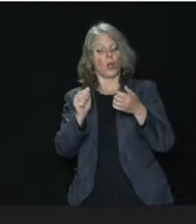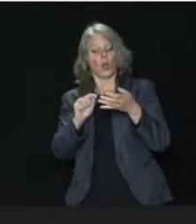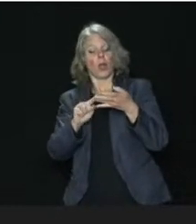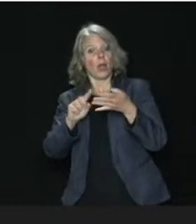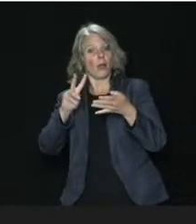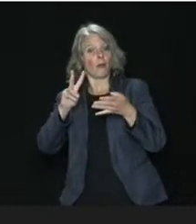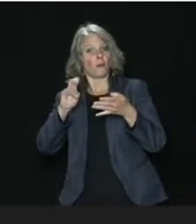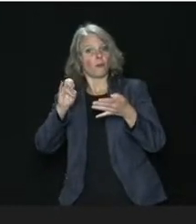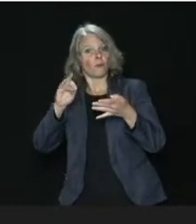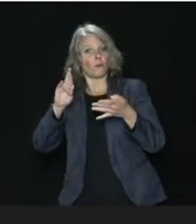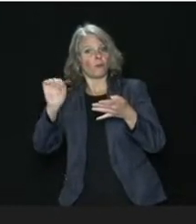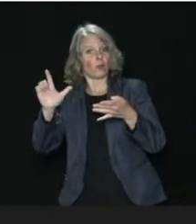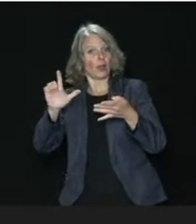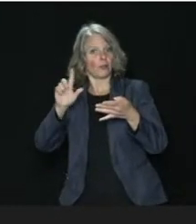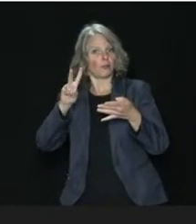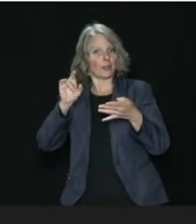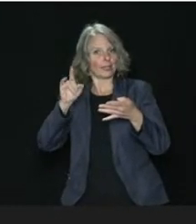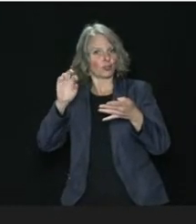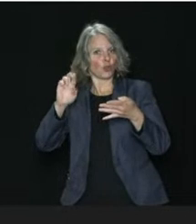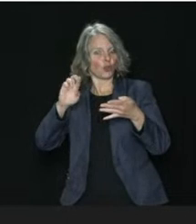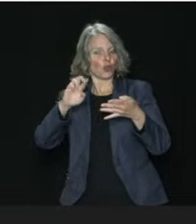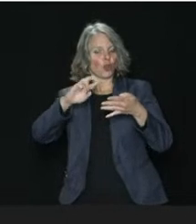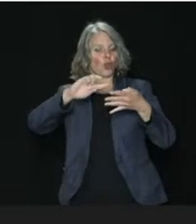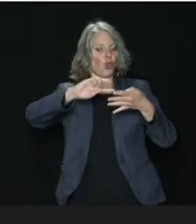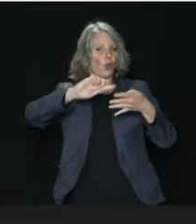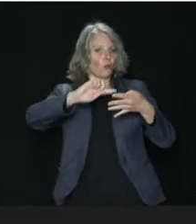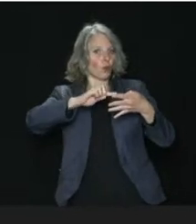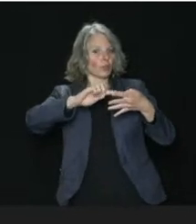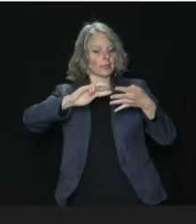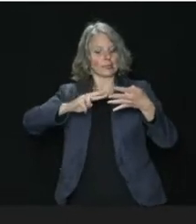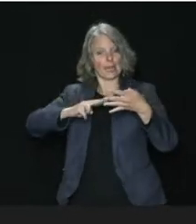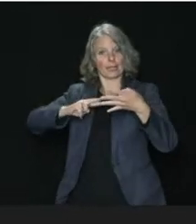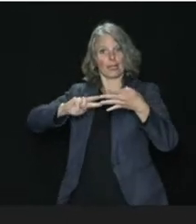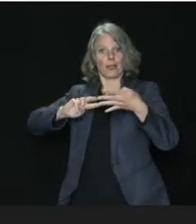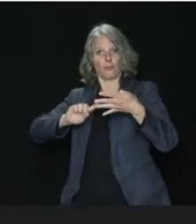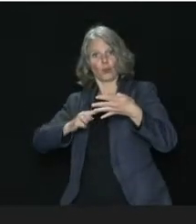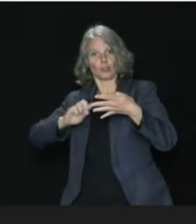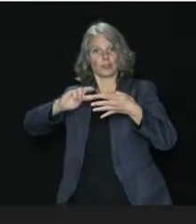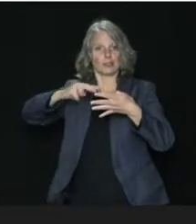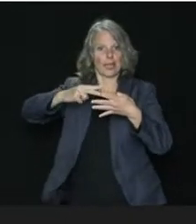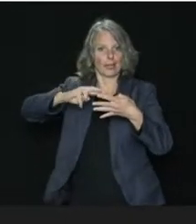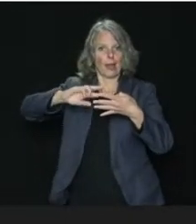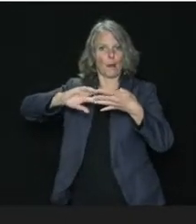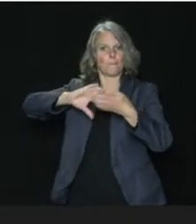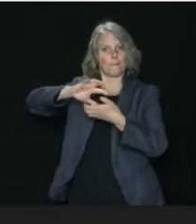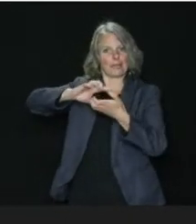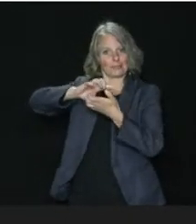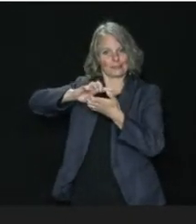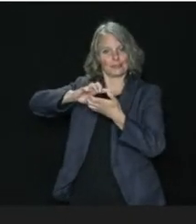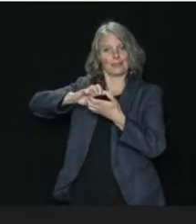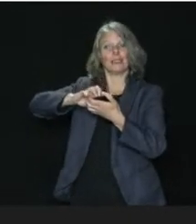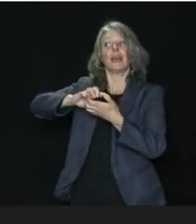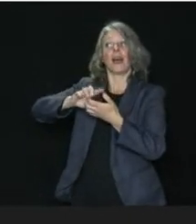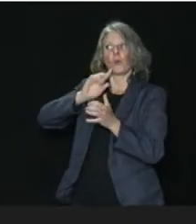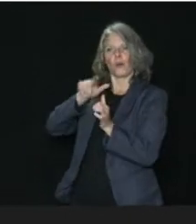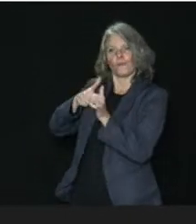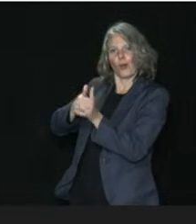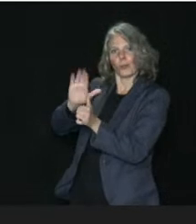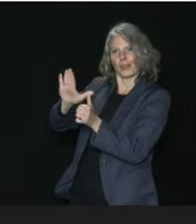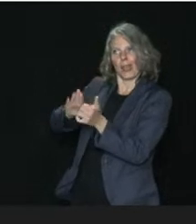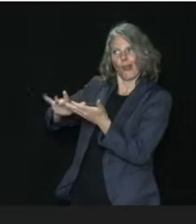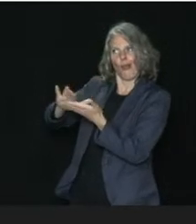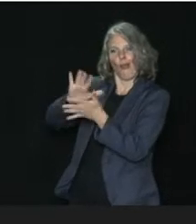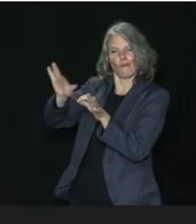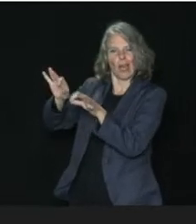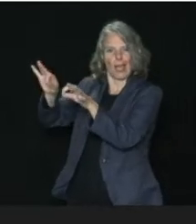vector vaccine, for example. And we are following that data, NACI is, very closely.